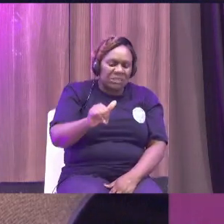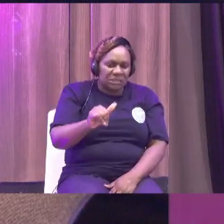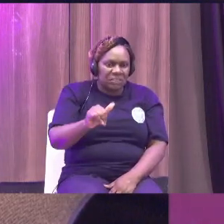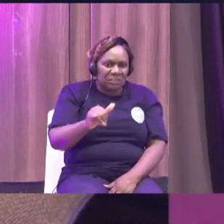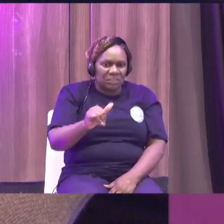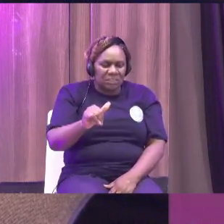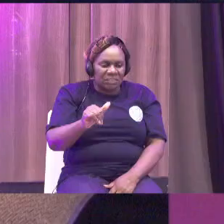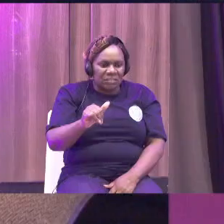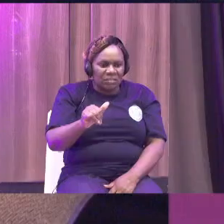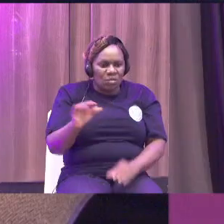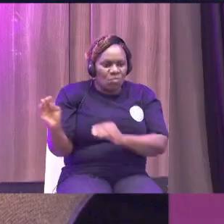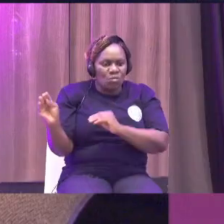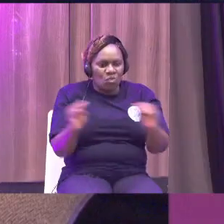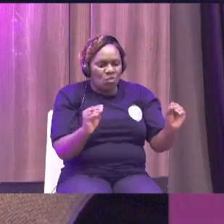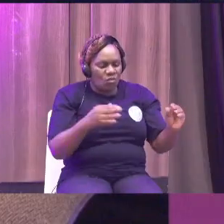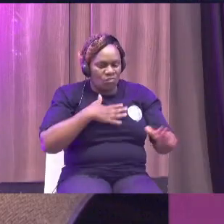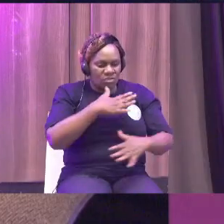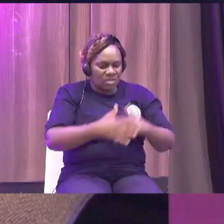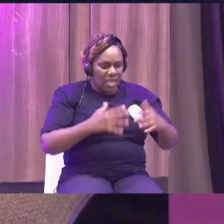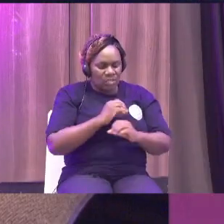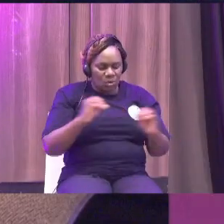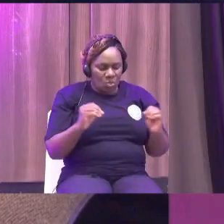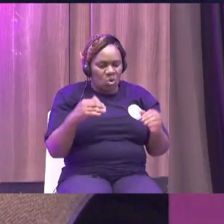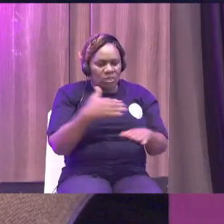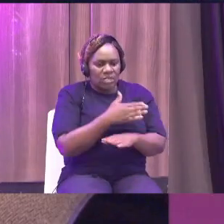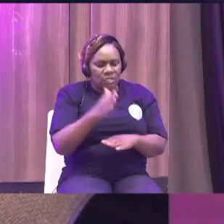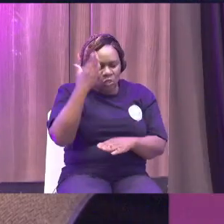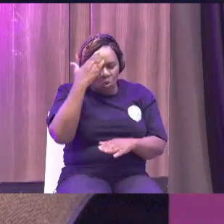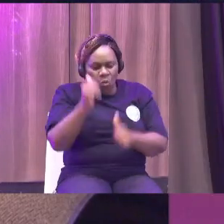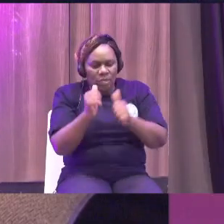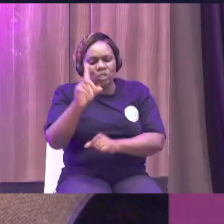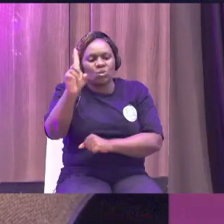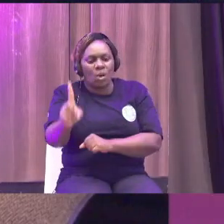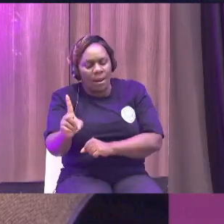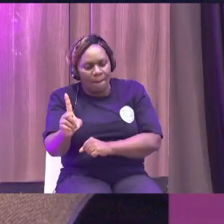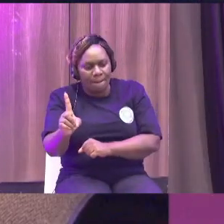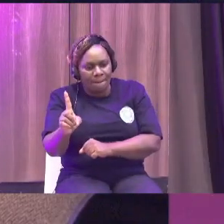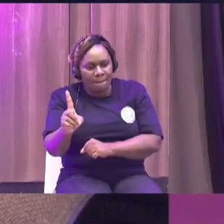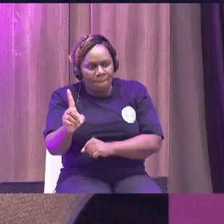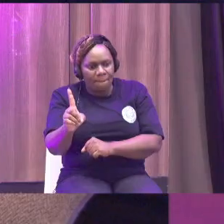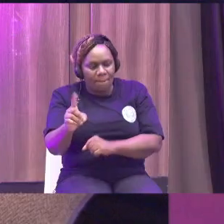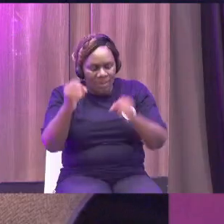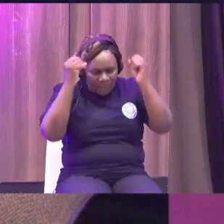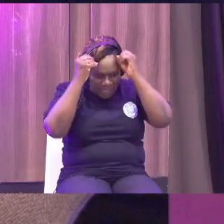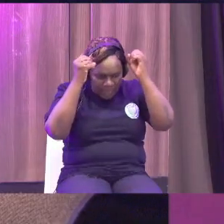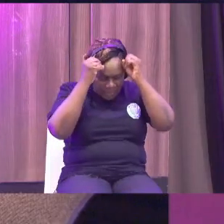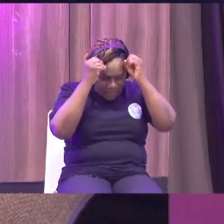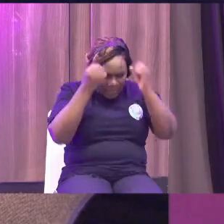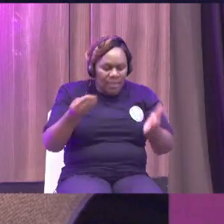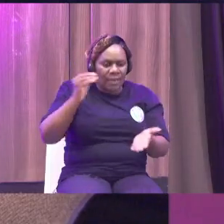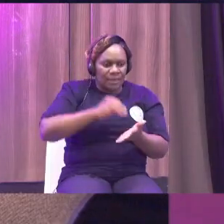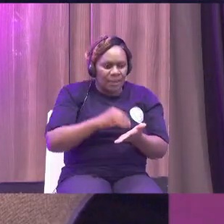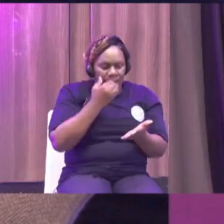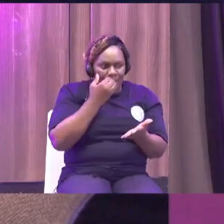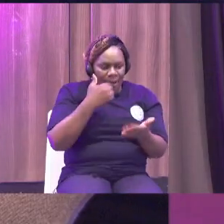kind of realm and don't move into science. It's tricky to know which ones merit the study, and again, to